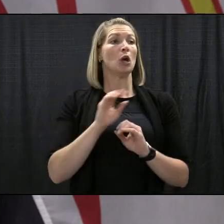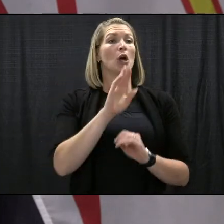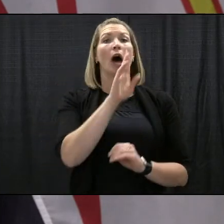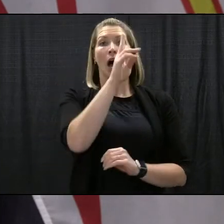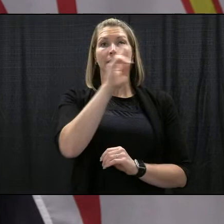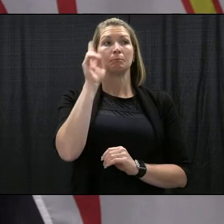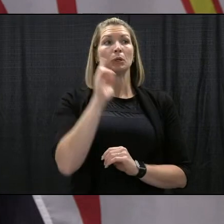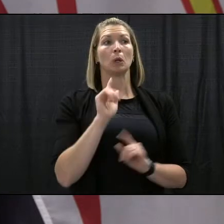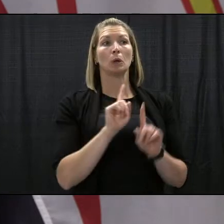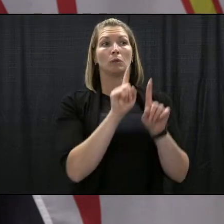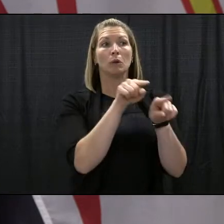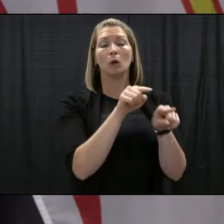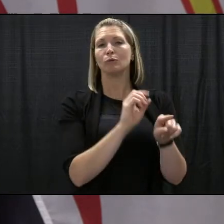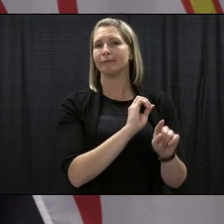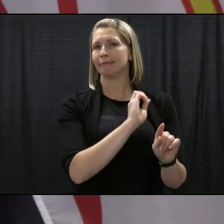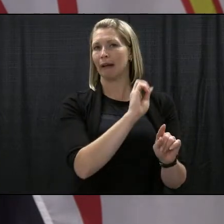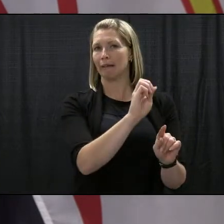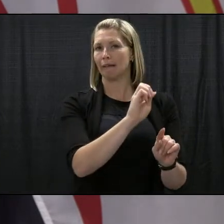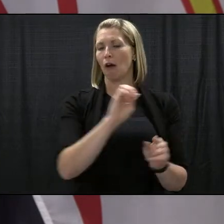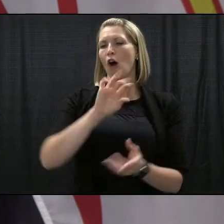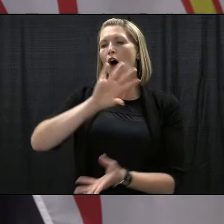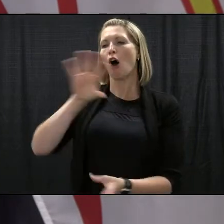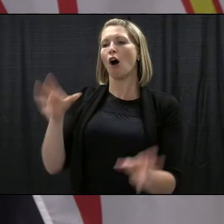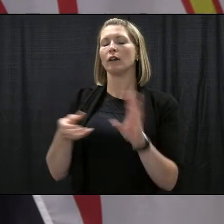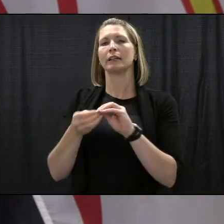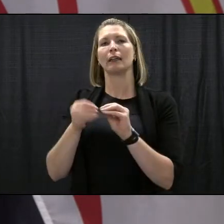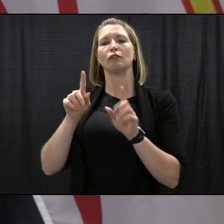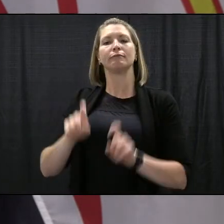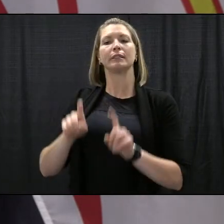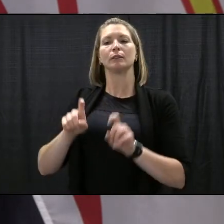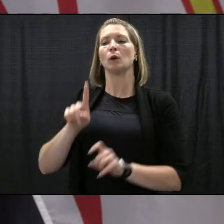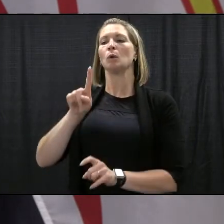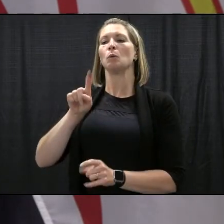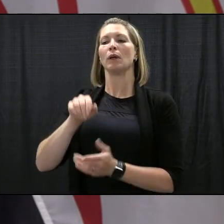and a total of 162,045 people have been tested.